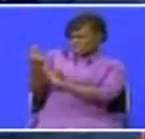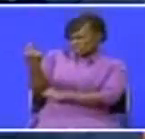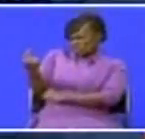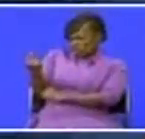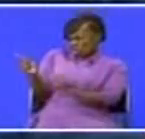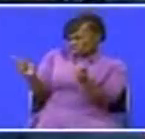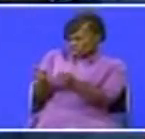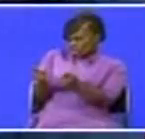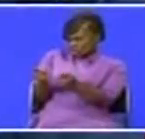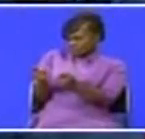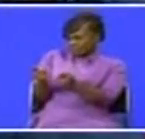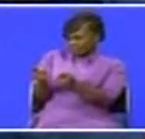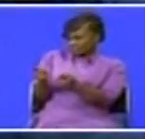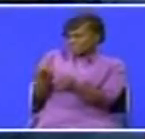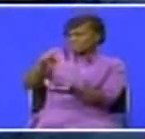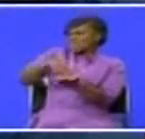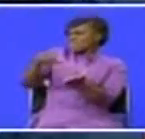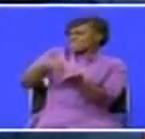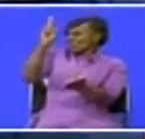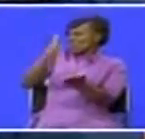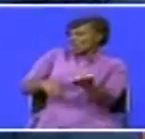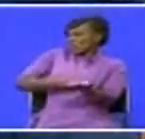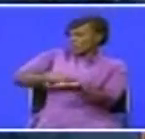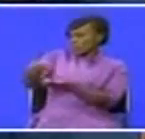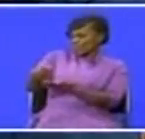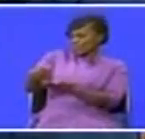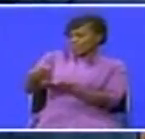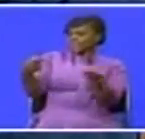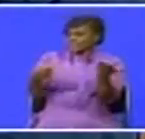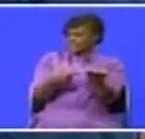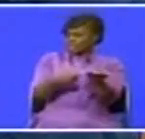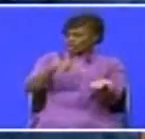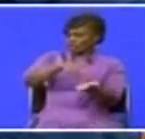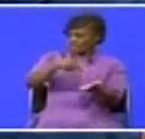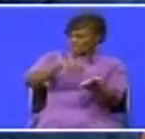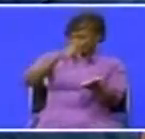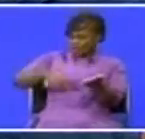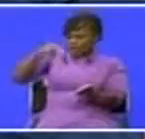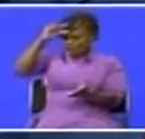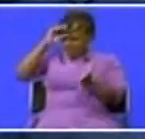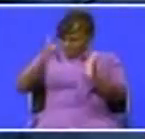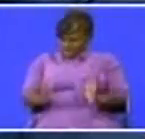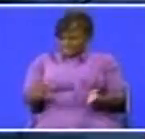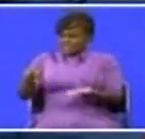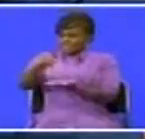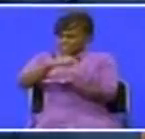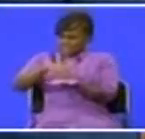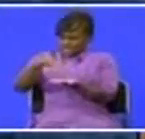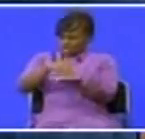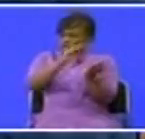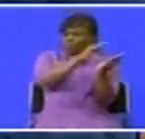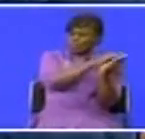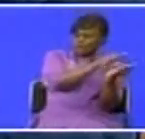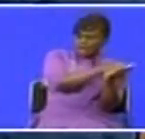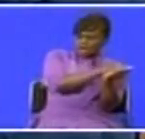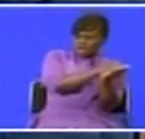brief what this whole aspect around receivership means. It technically means that the governor of the central bank has